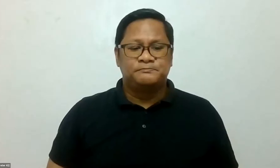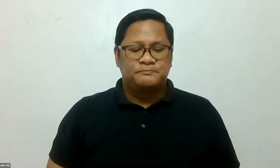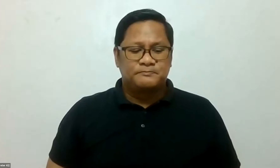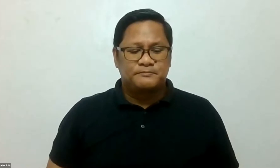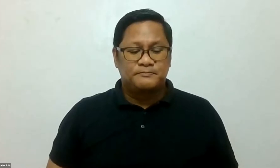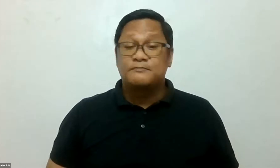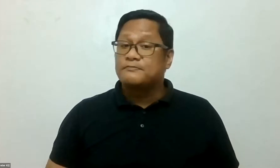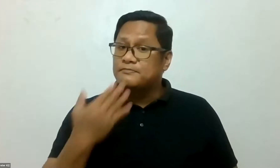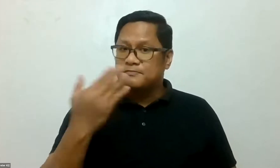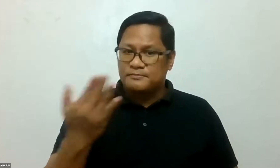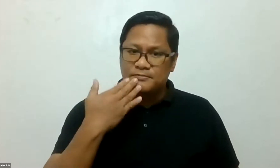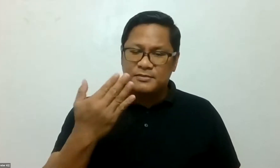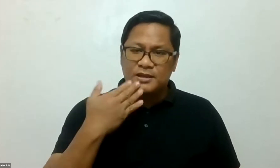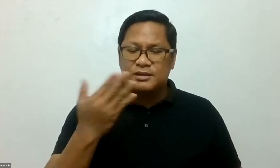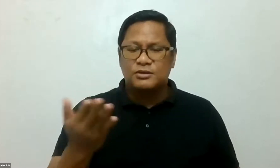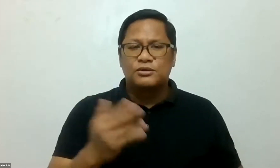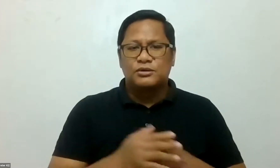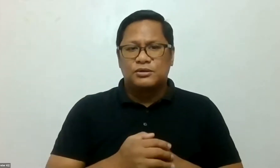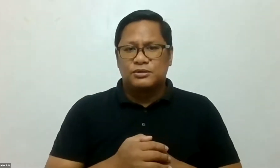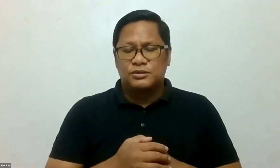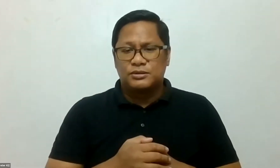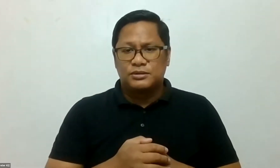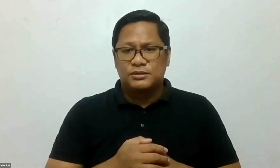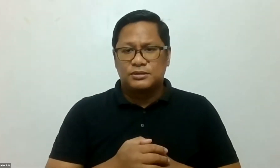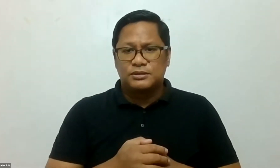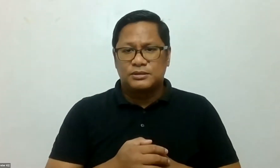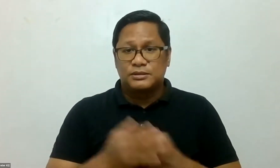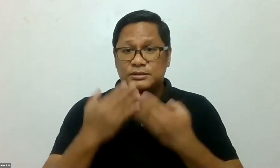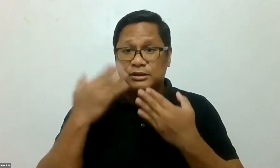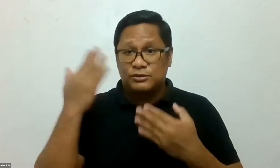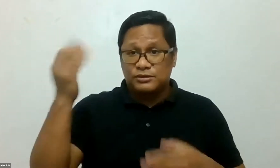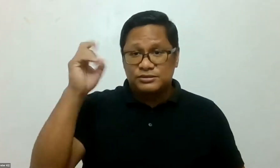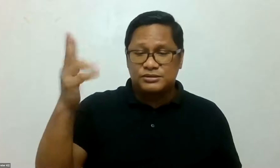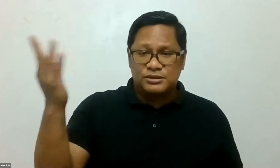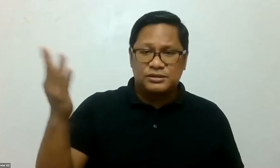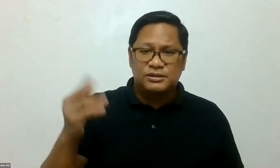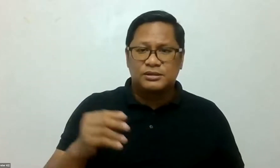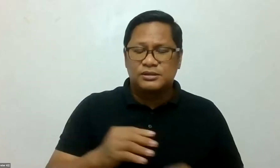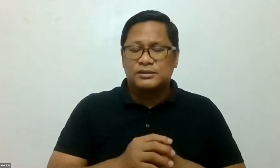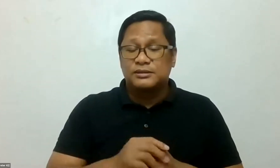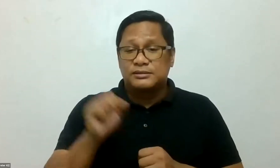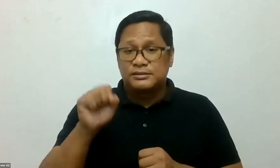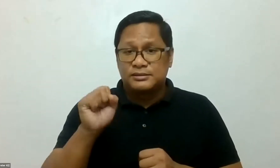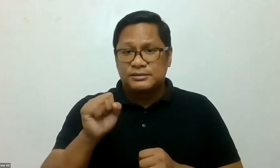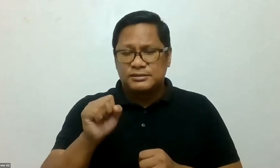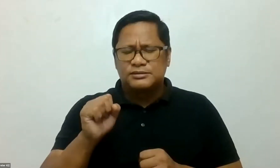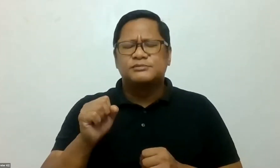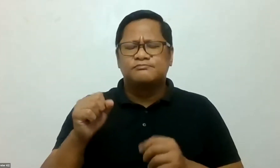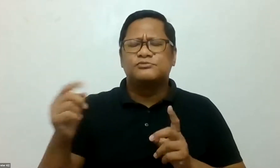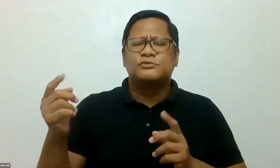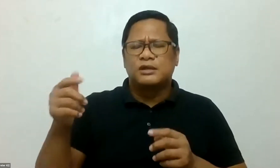Thank you very much. Thank you very much, sir. It's really glad to meet you.